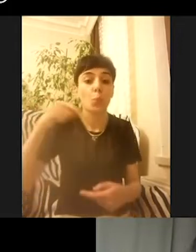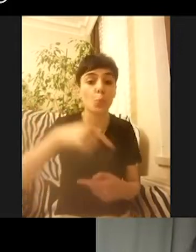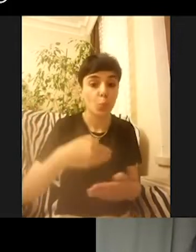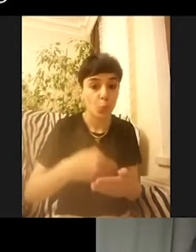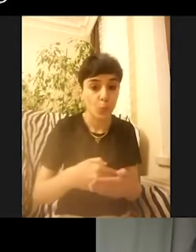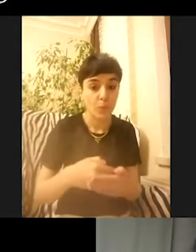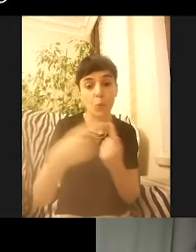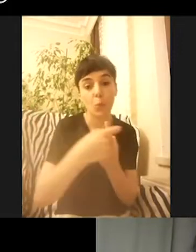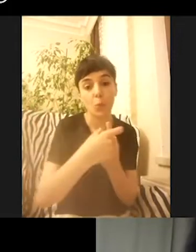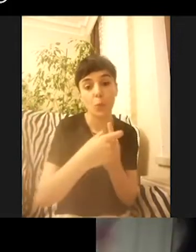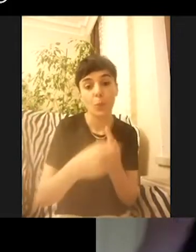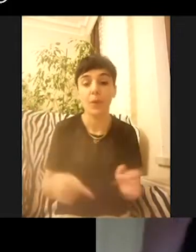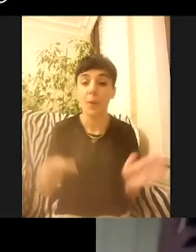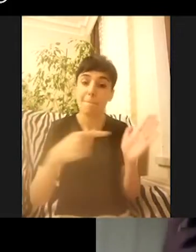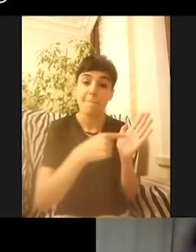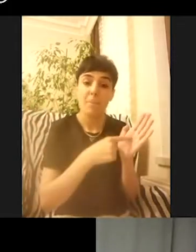of the